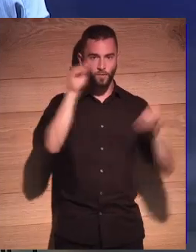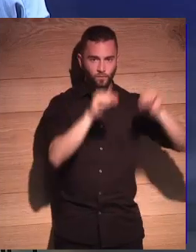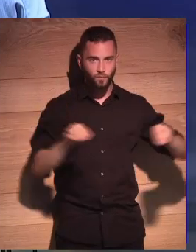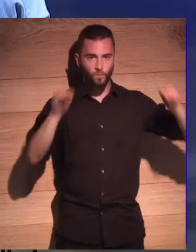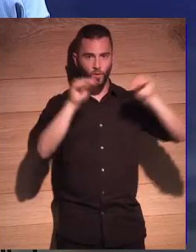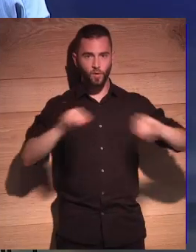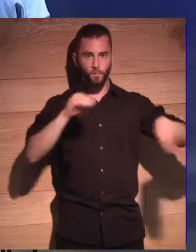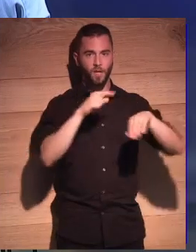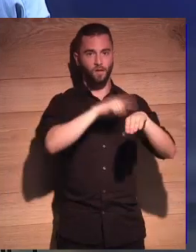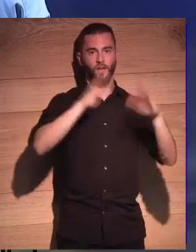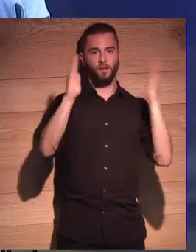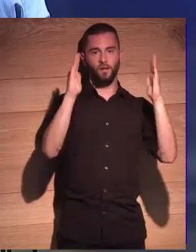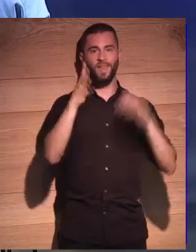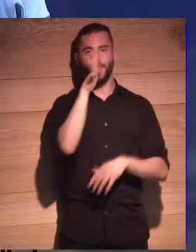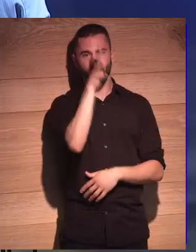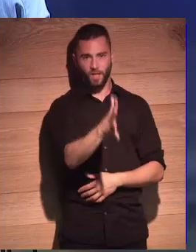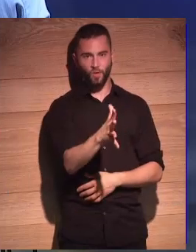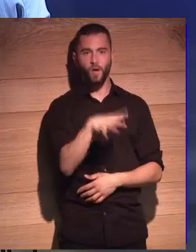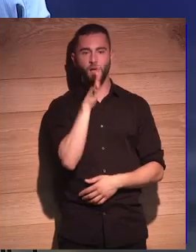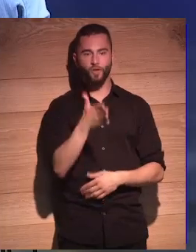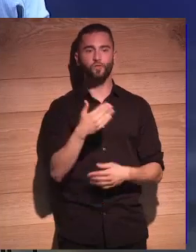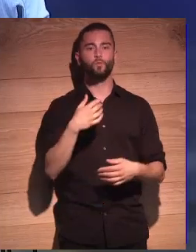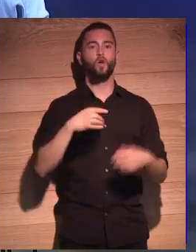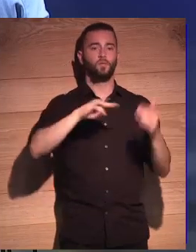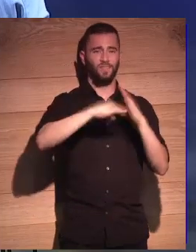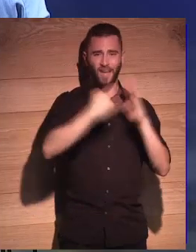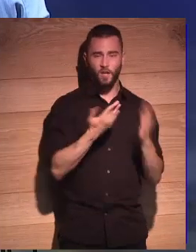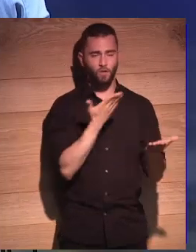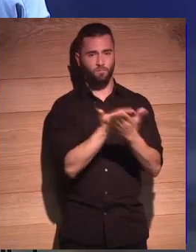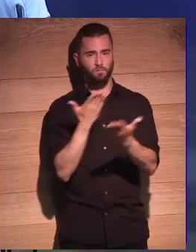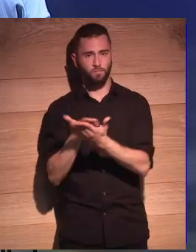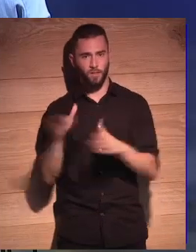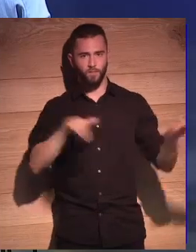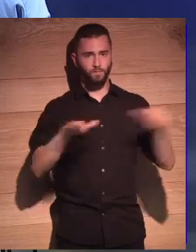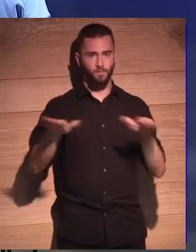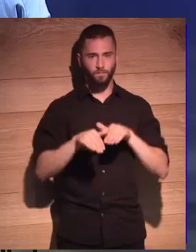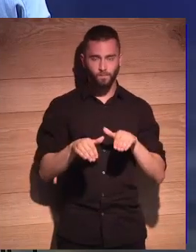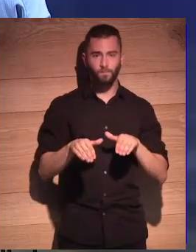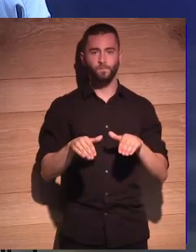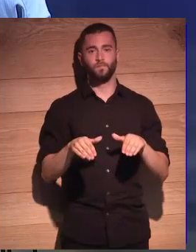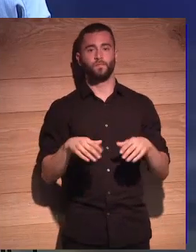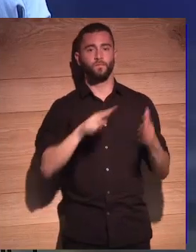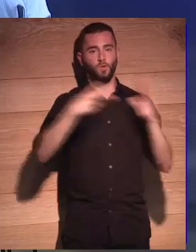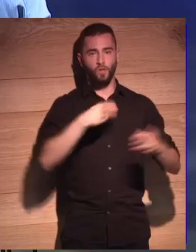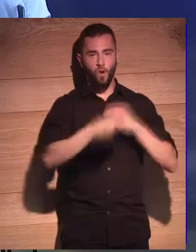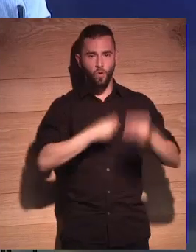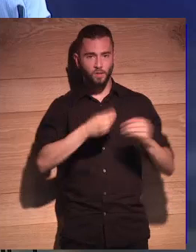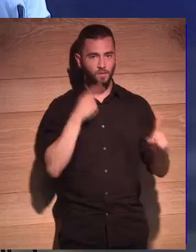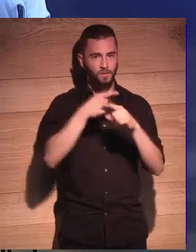and teachers within a 5-year span, because